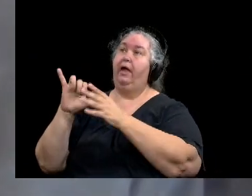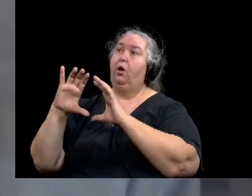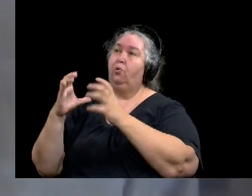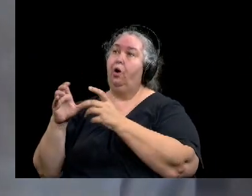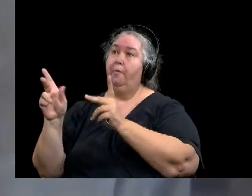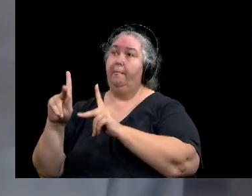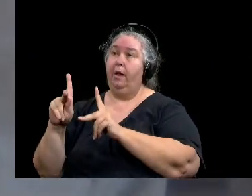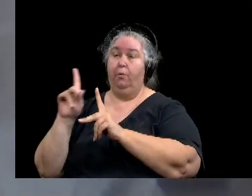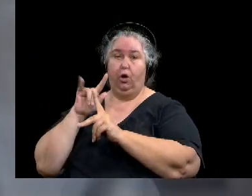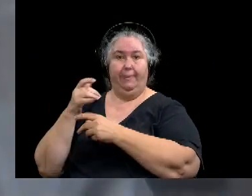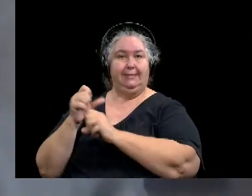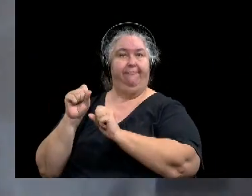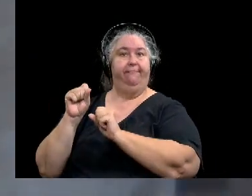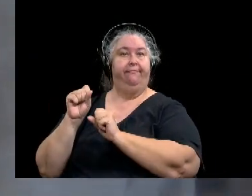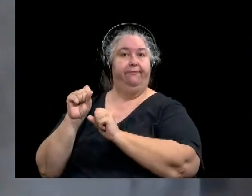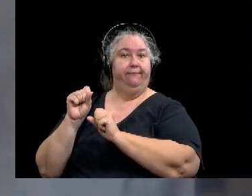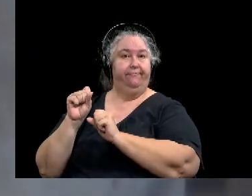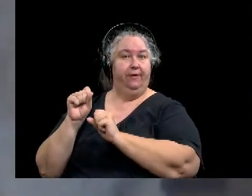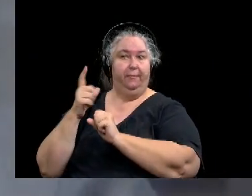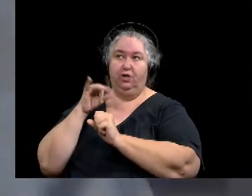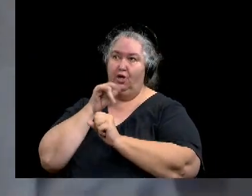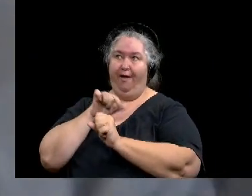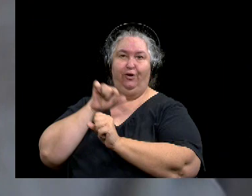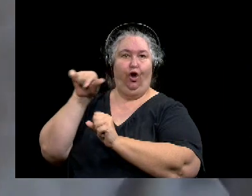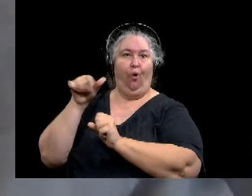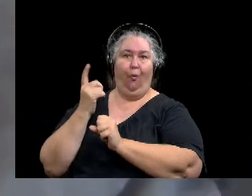expose yourself to that you could